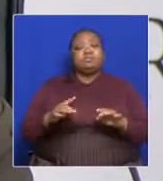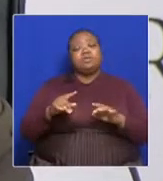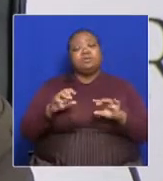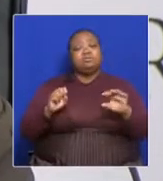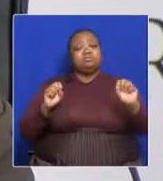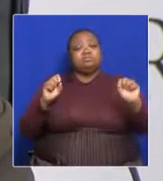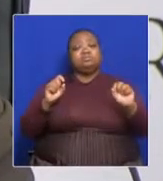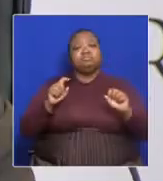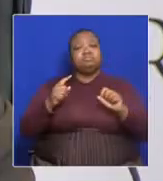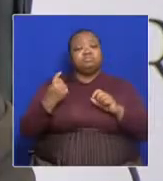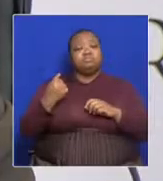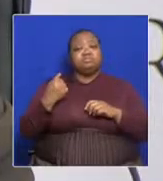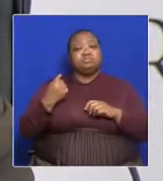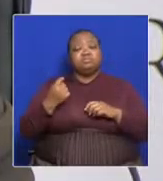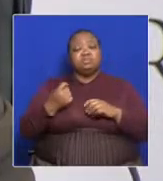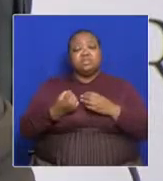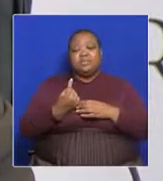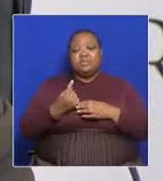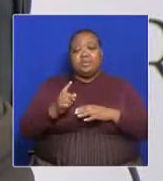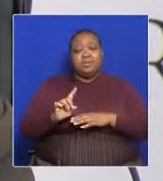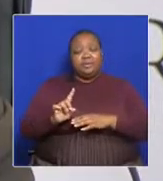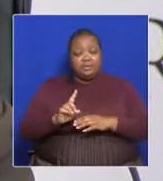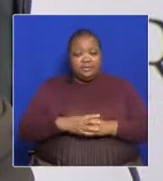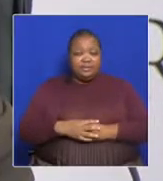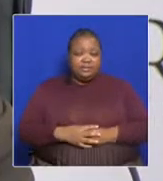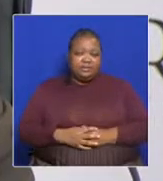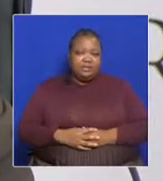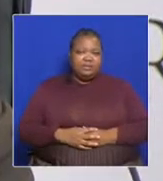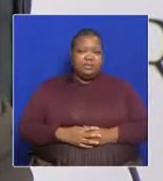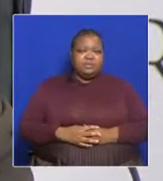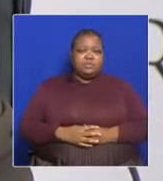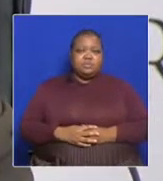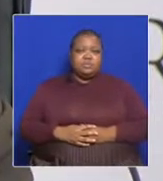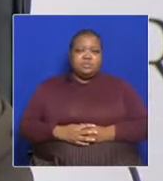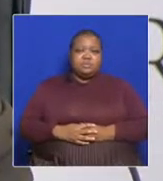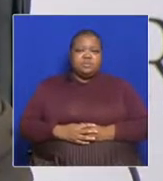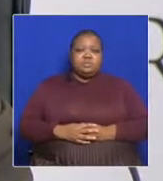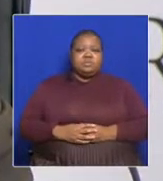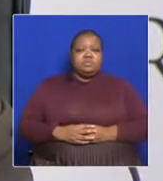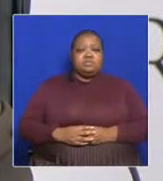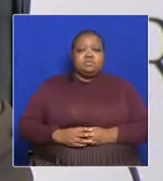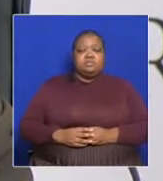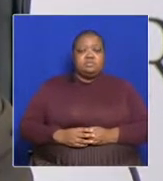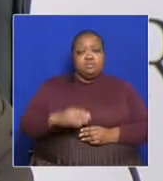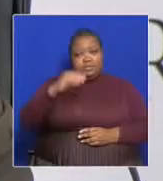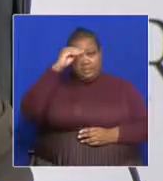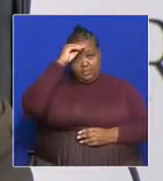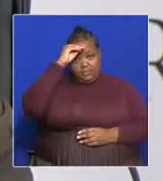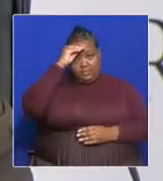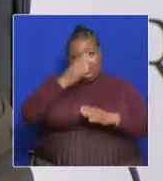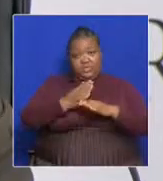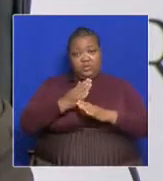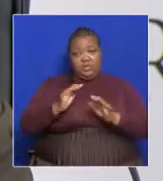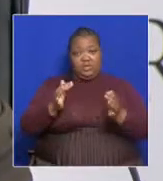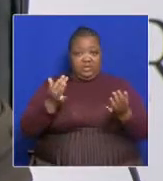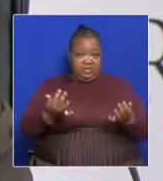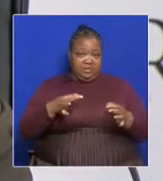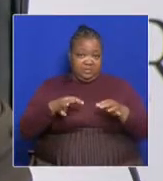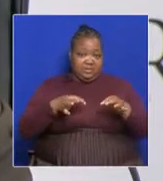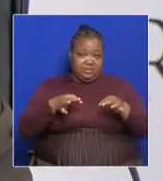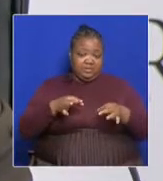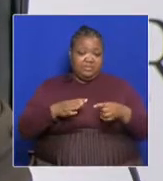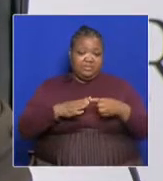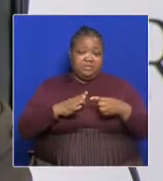Okay. Maybe if I had to put it in perspective of how the police works when it comes to these things, right? Firstly, I was informed the member is